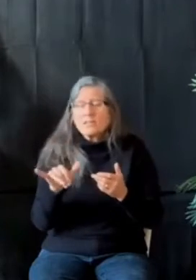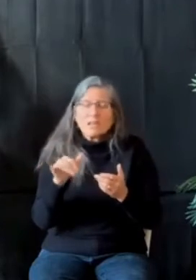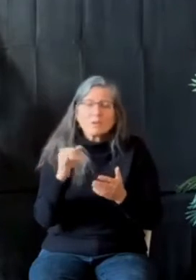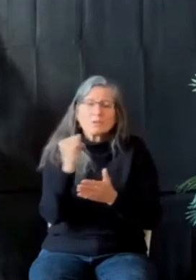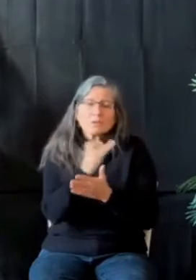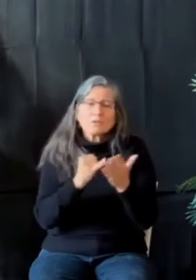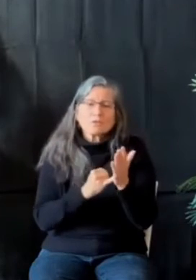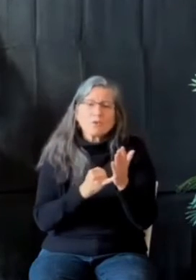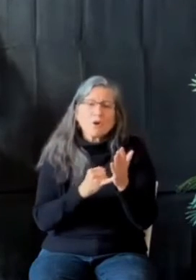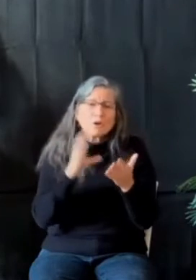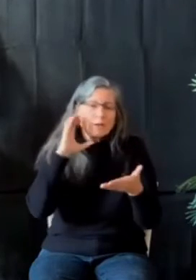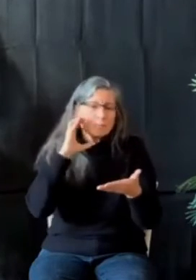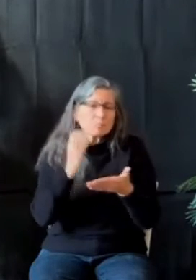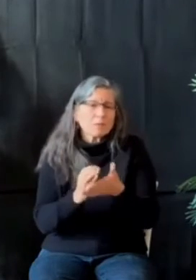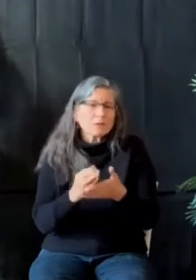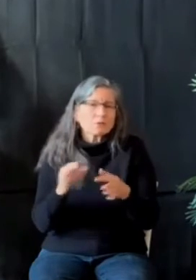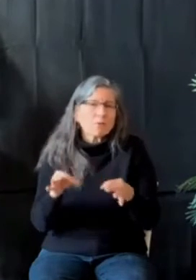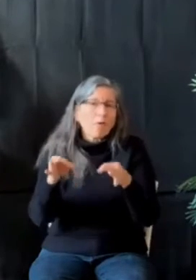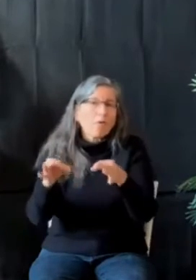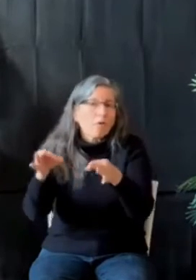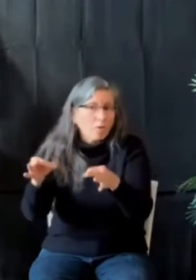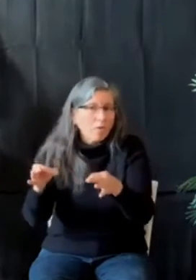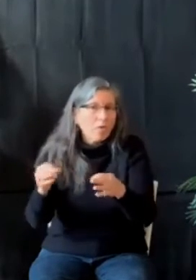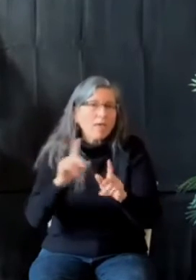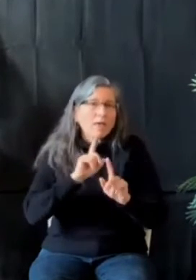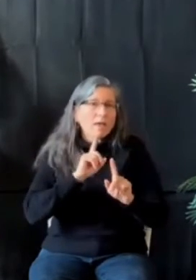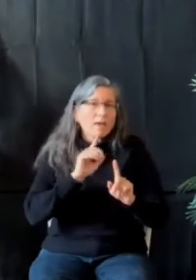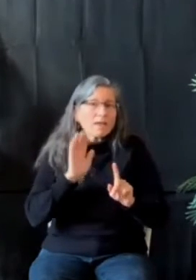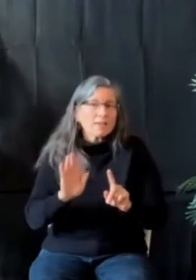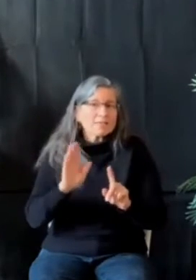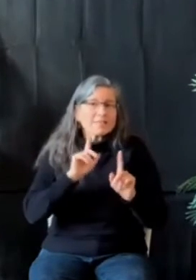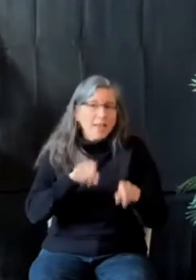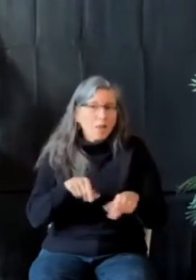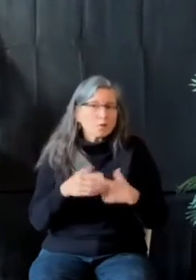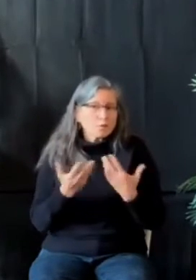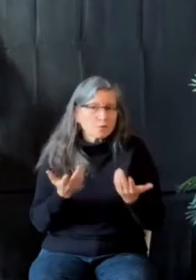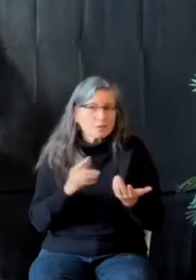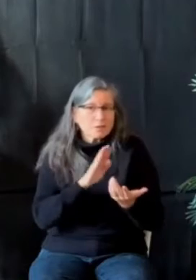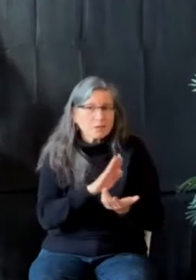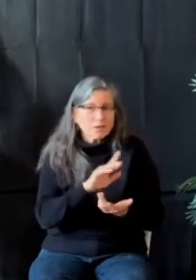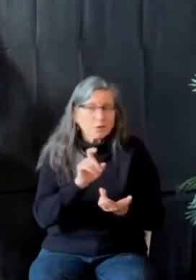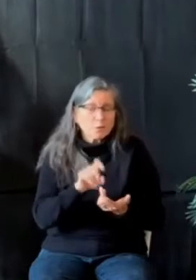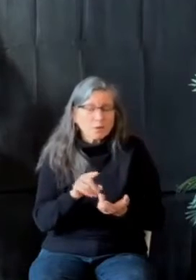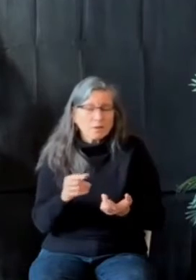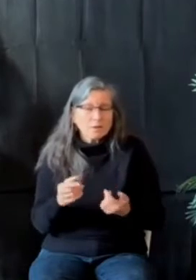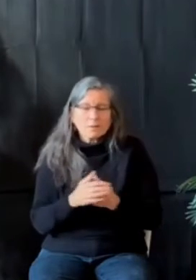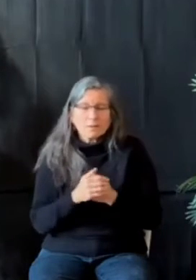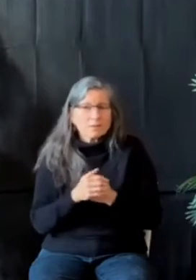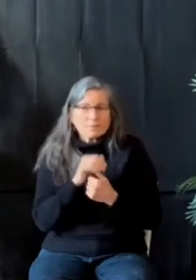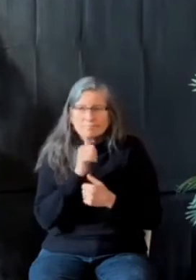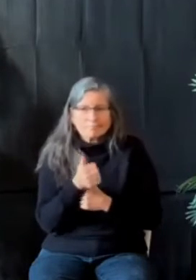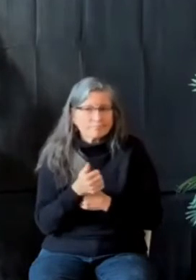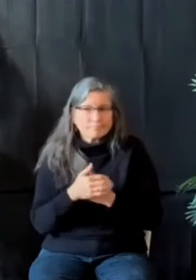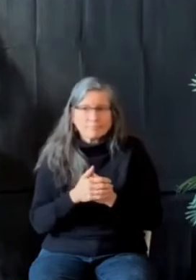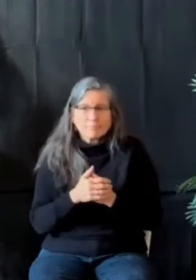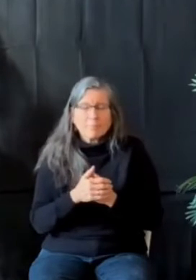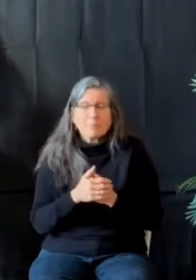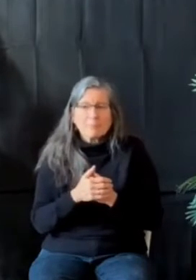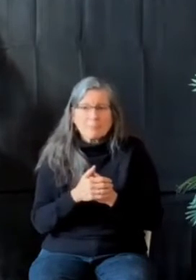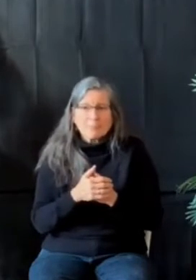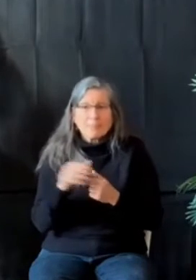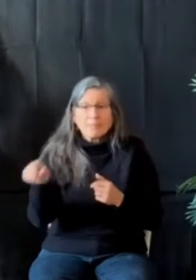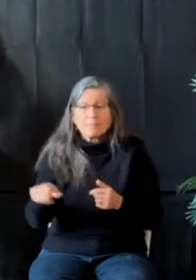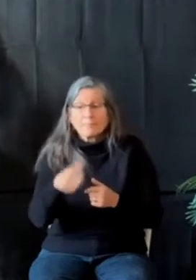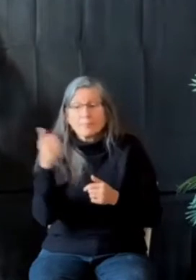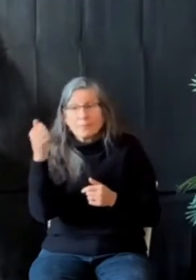pictures, stalling, gaining time to think of something to say. I don't believe that. I don't believe that for one minute. Then